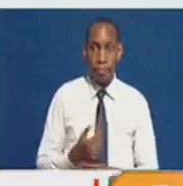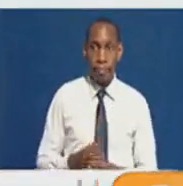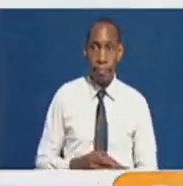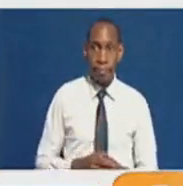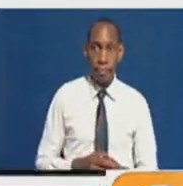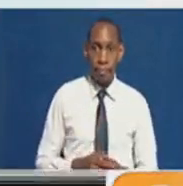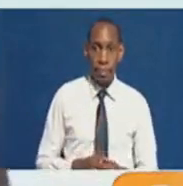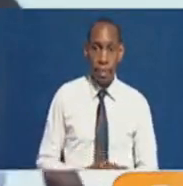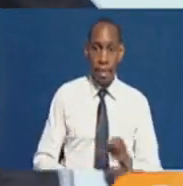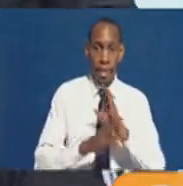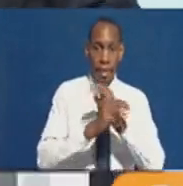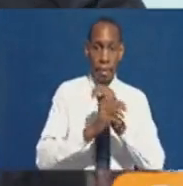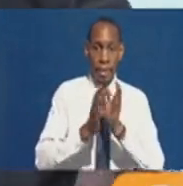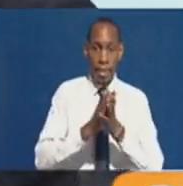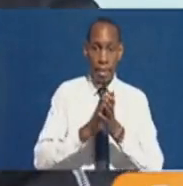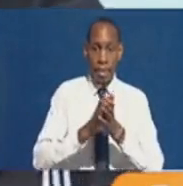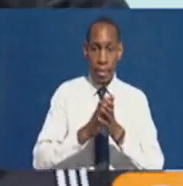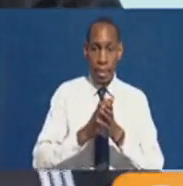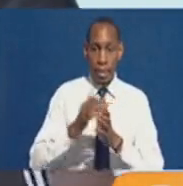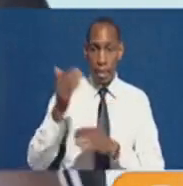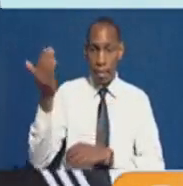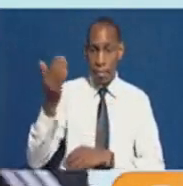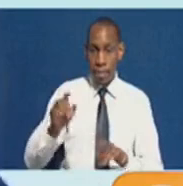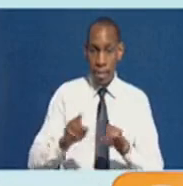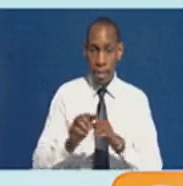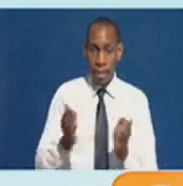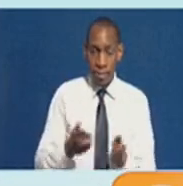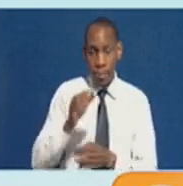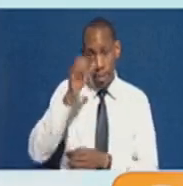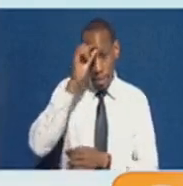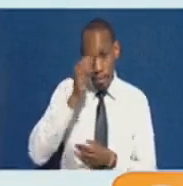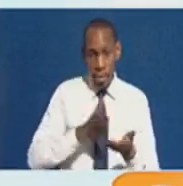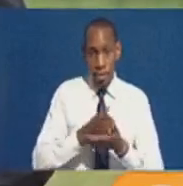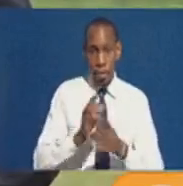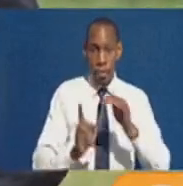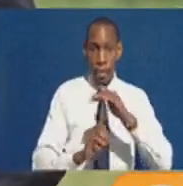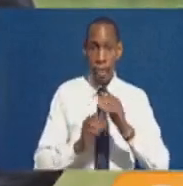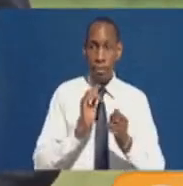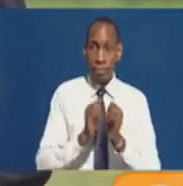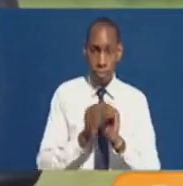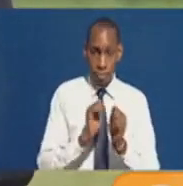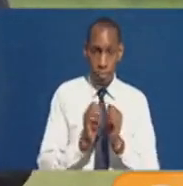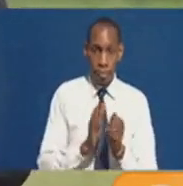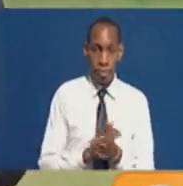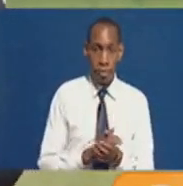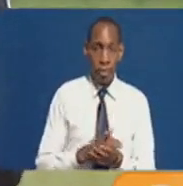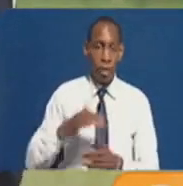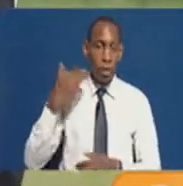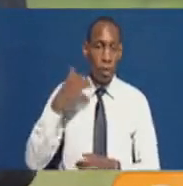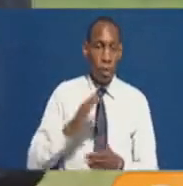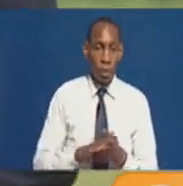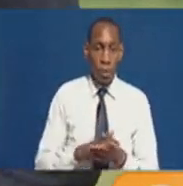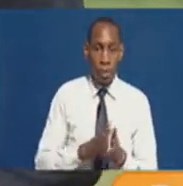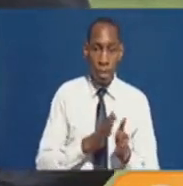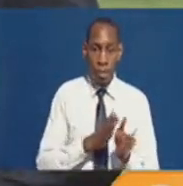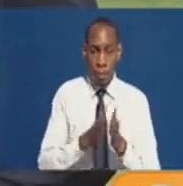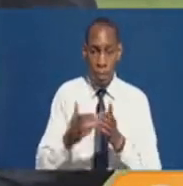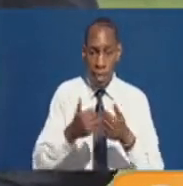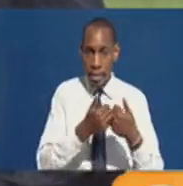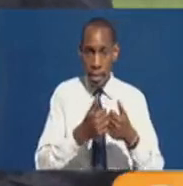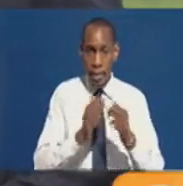The mathematics professor has at the same time urged the government through the Ministry of Sports to criminalize match fixing in order